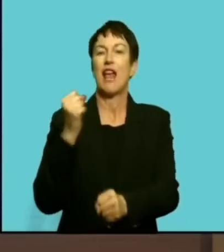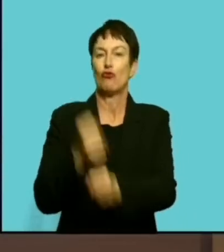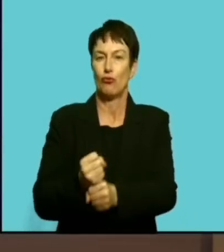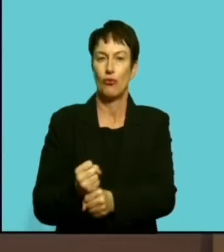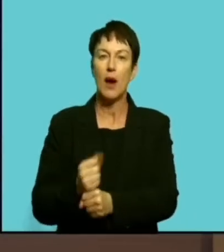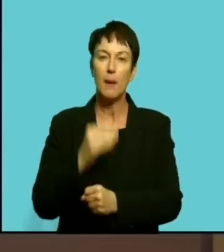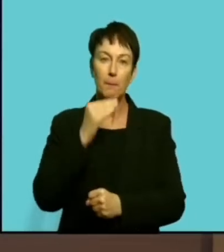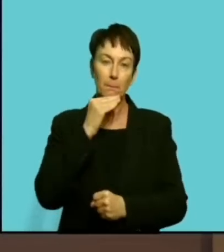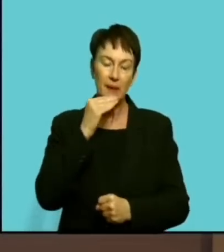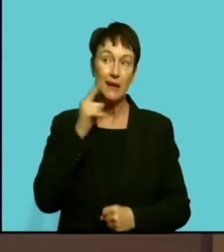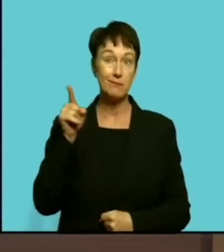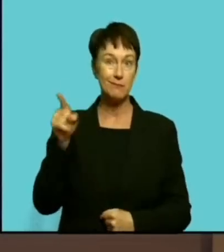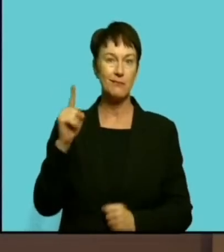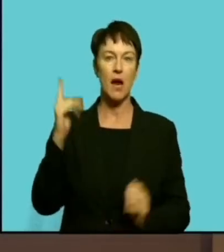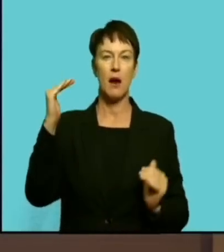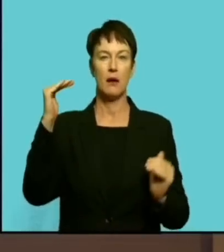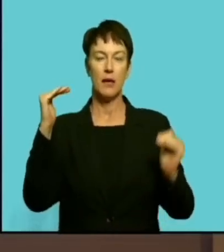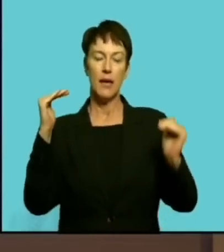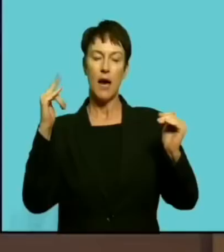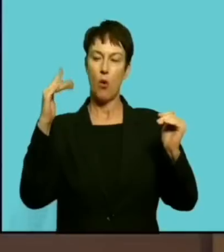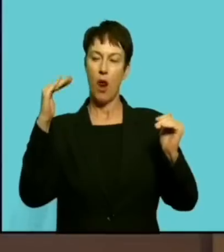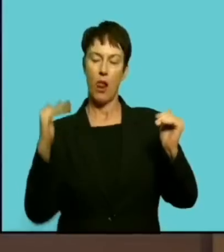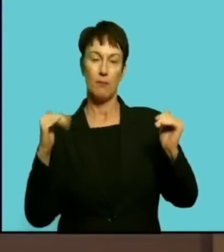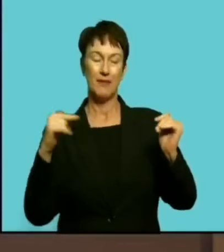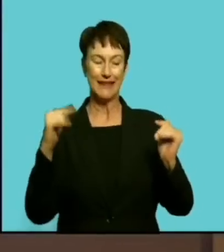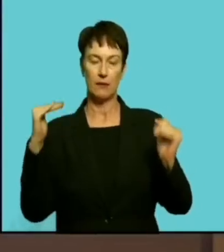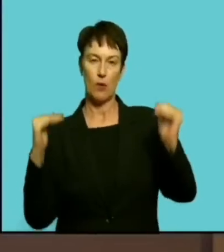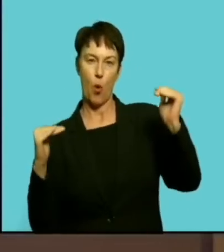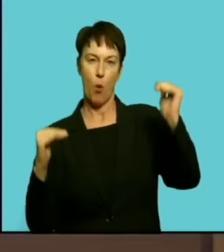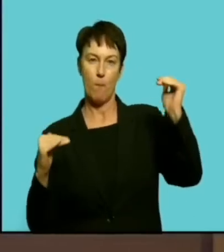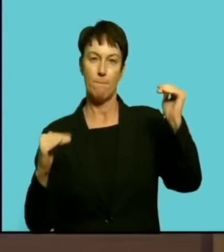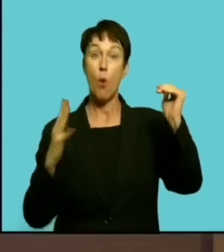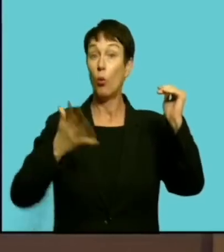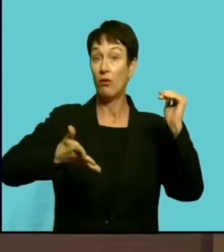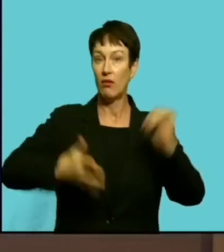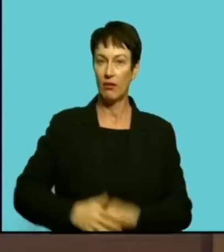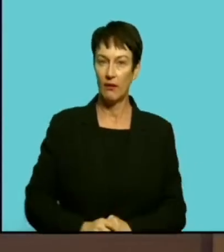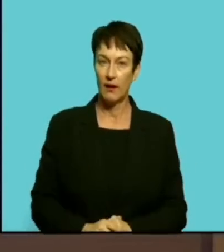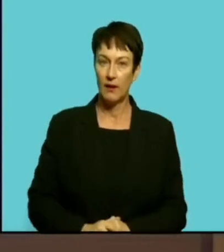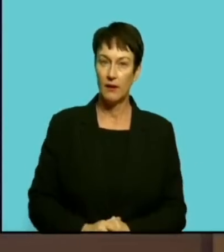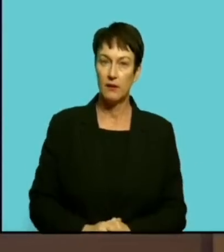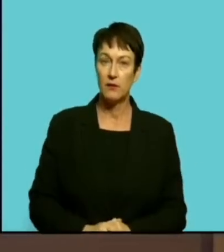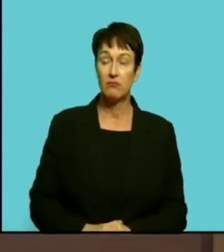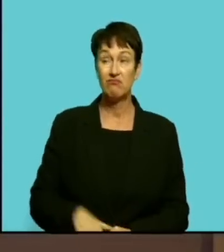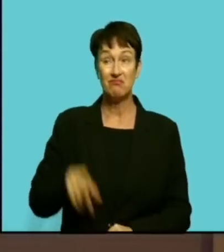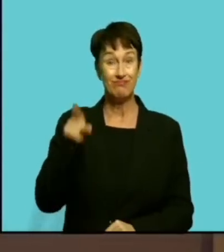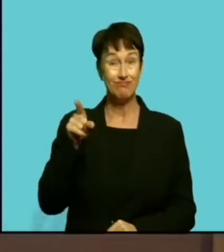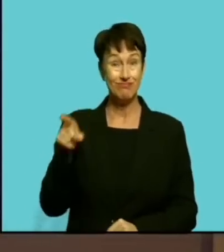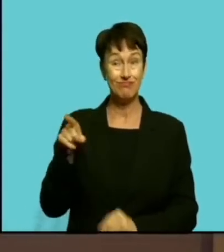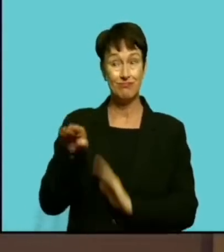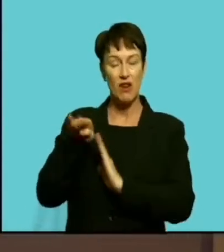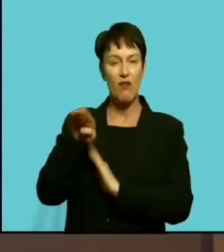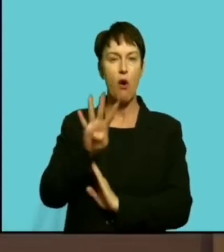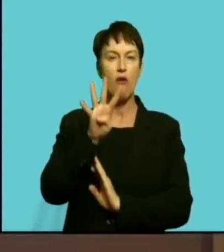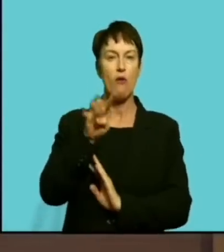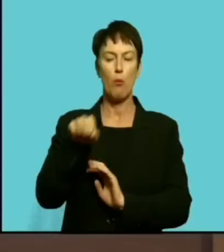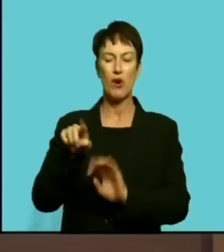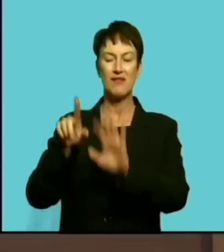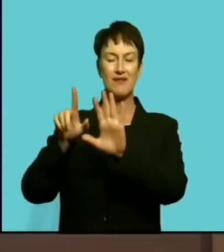despite slightly higher core inflation. Headline inflation of 4.7% is